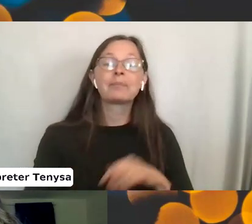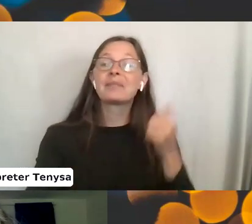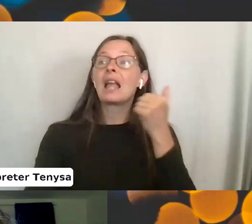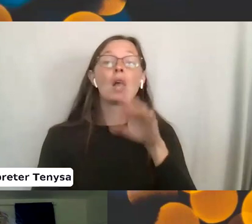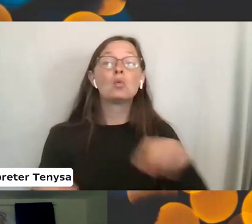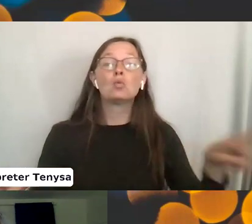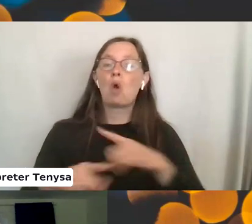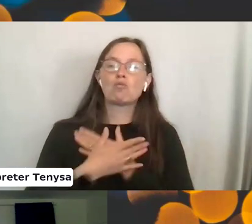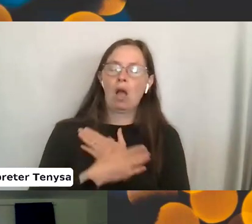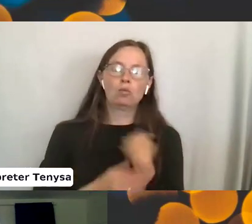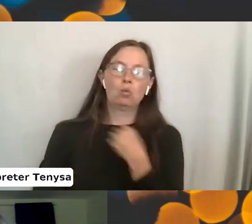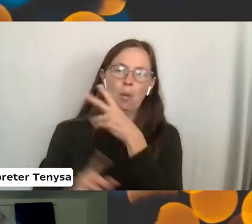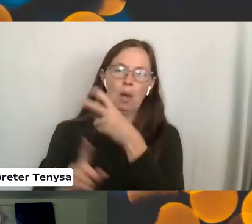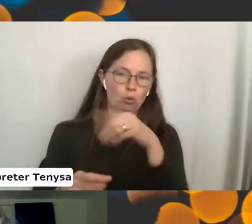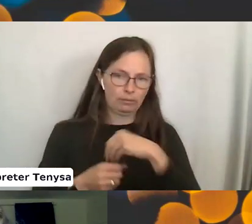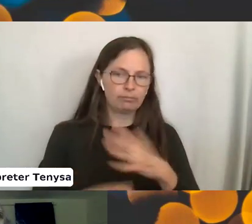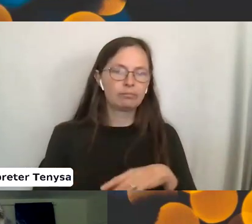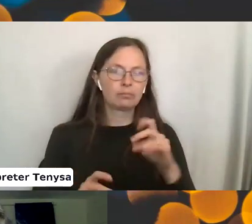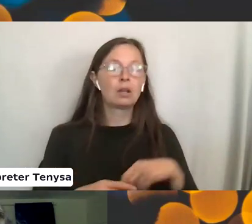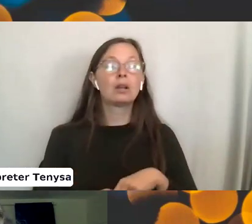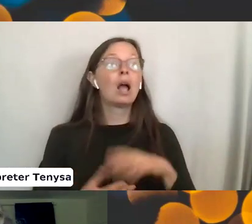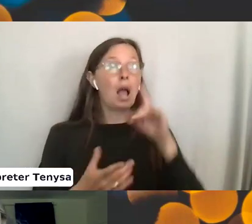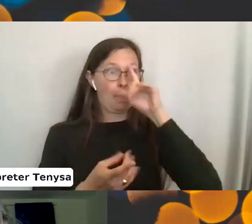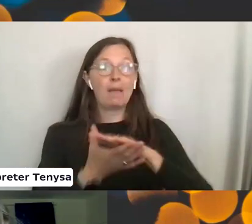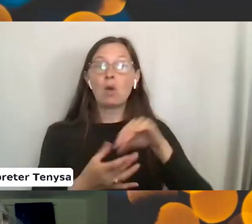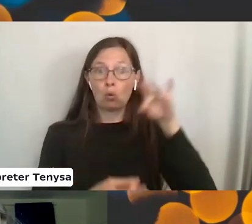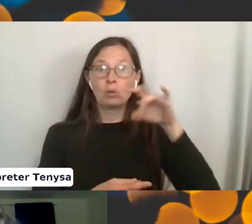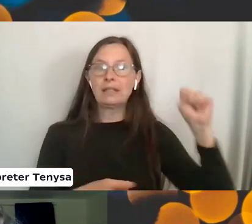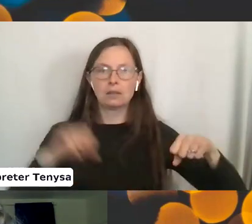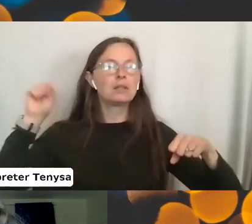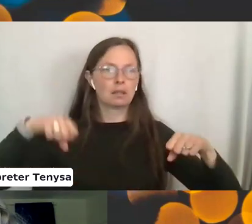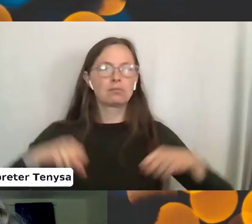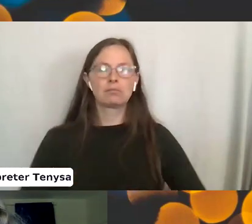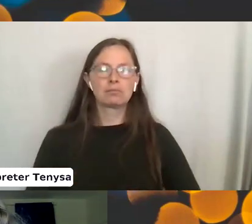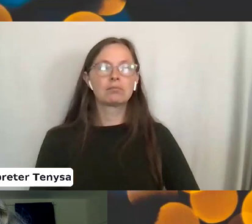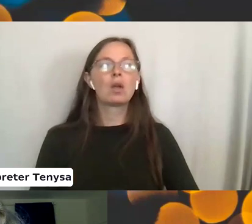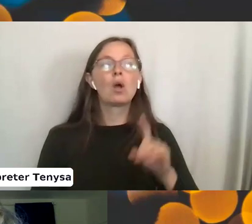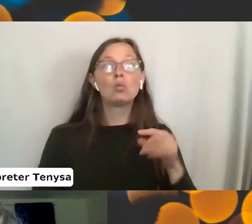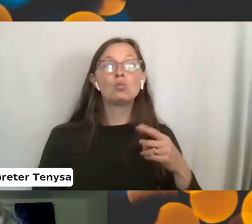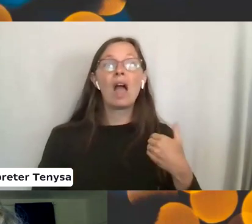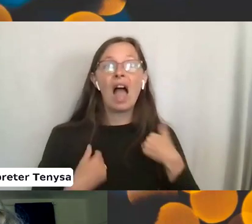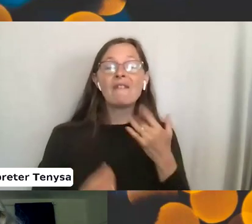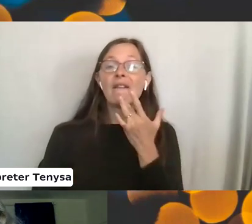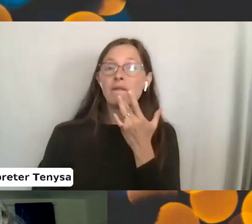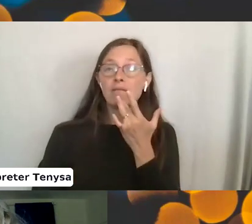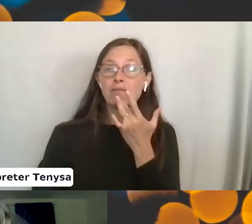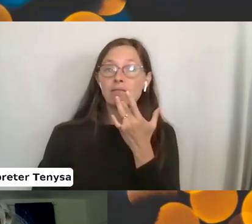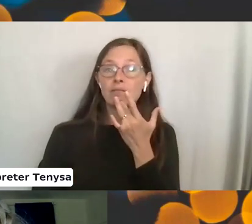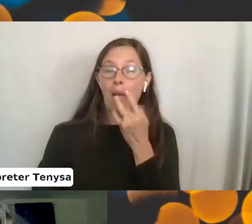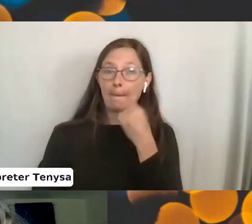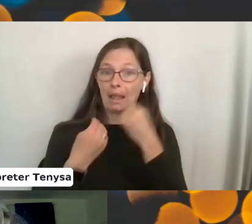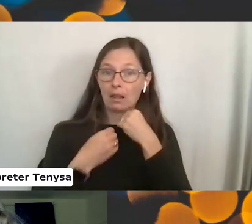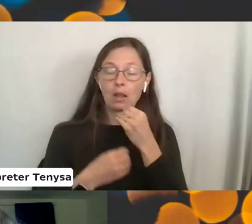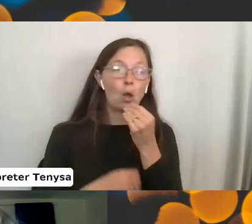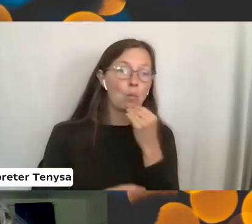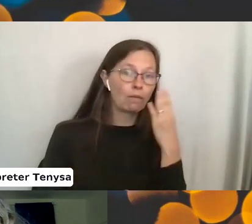You're not going to get pulled in. Okay. Do you believe in ghosts? Yes. Yes. Do you have a favorite meal,